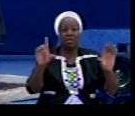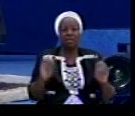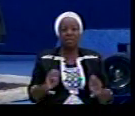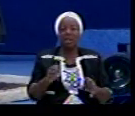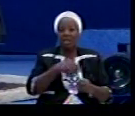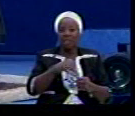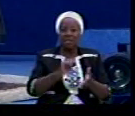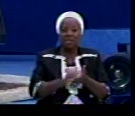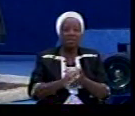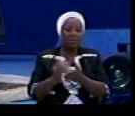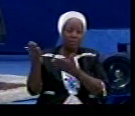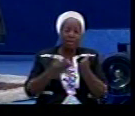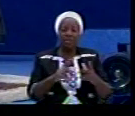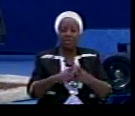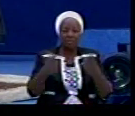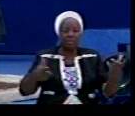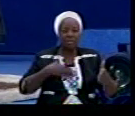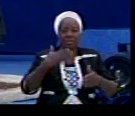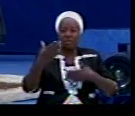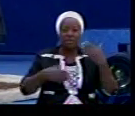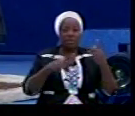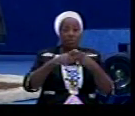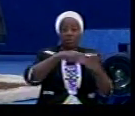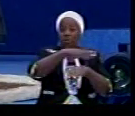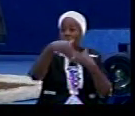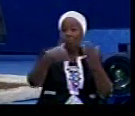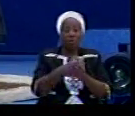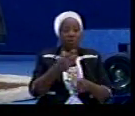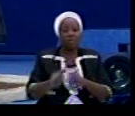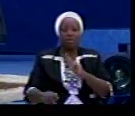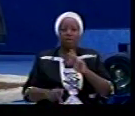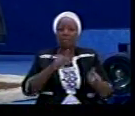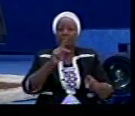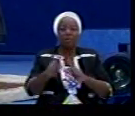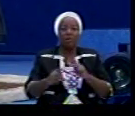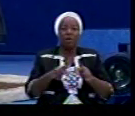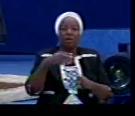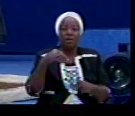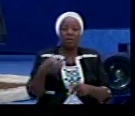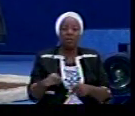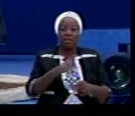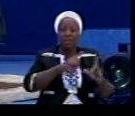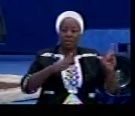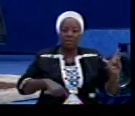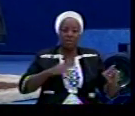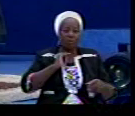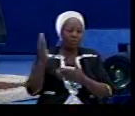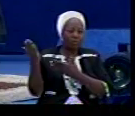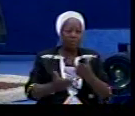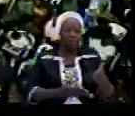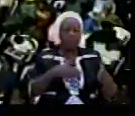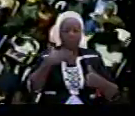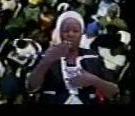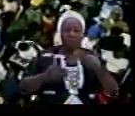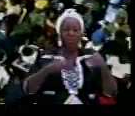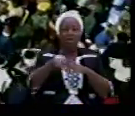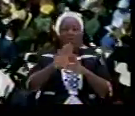joy to all the brethren. The Lord will bring joy in your life